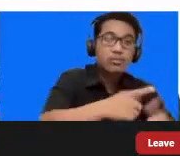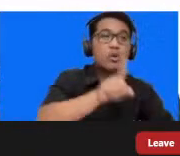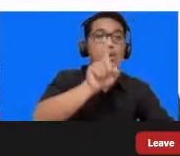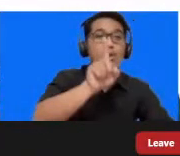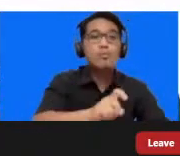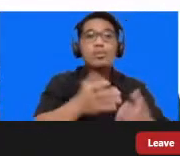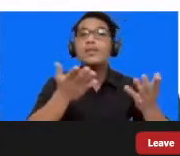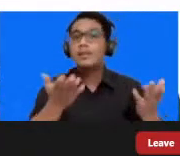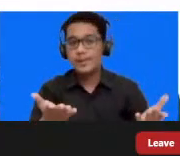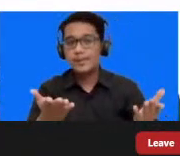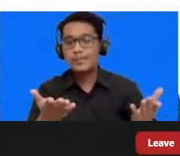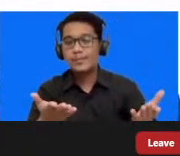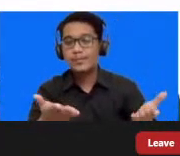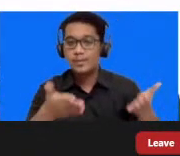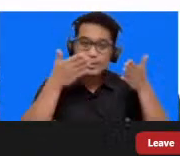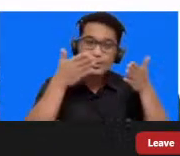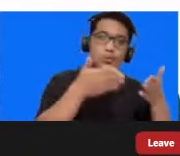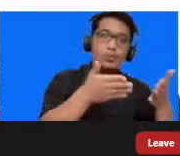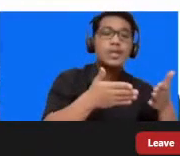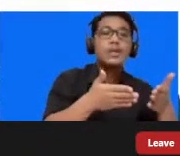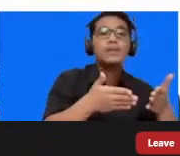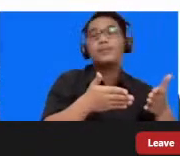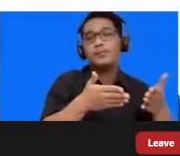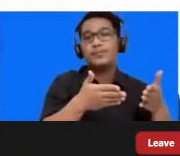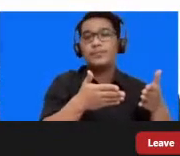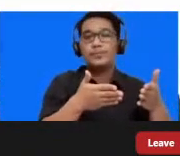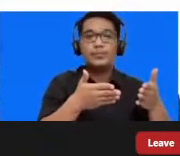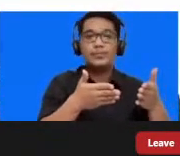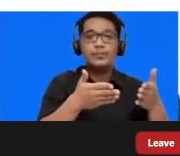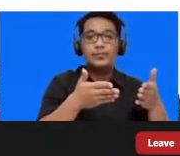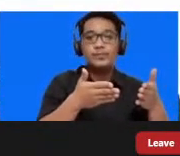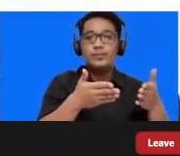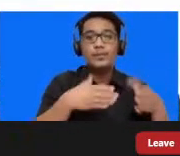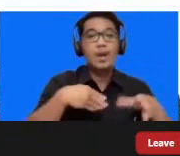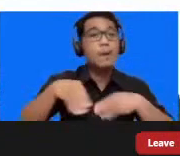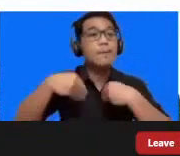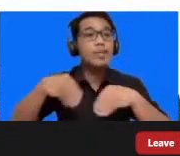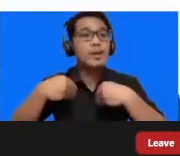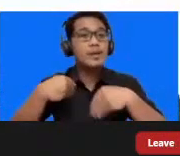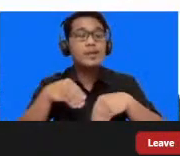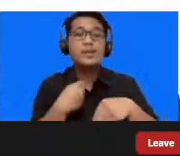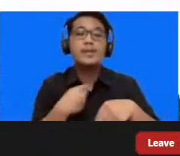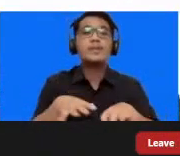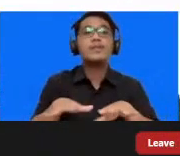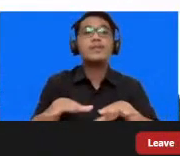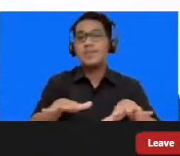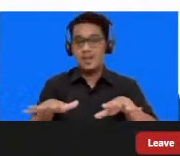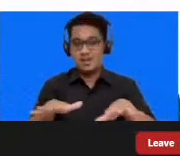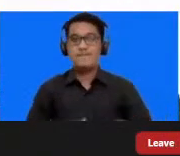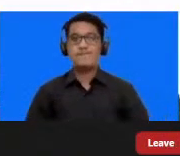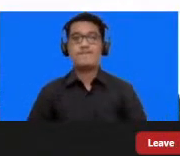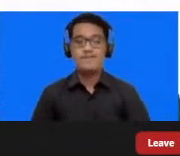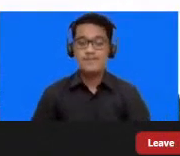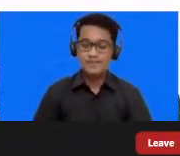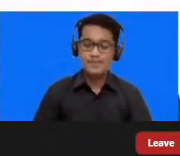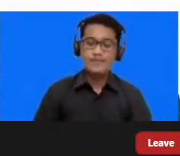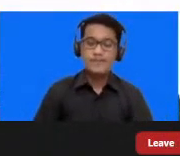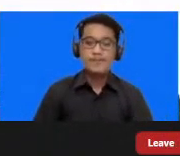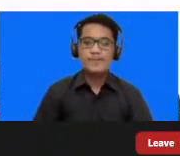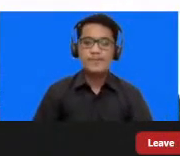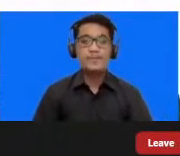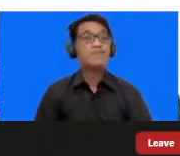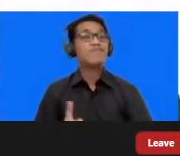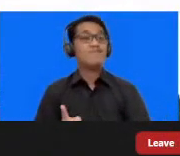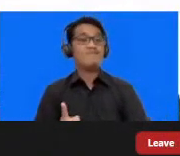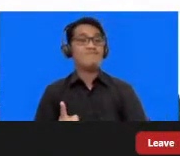masyarakat terutama terkait dengan materi-materi kebencanaan. Mungkin itu yang